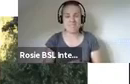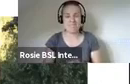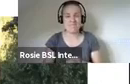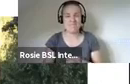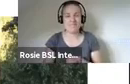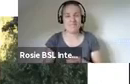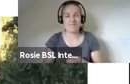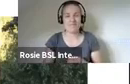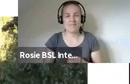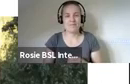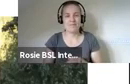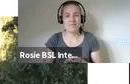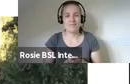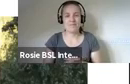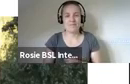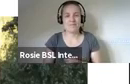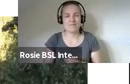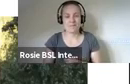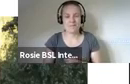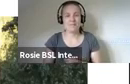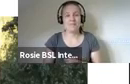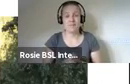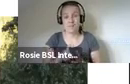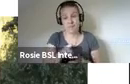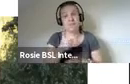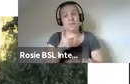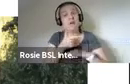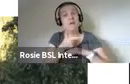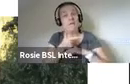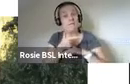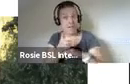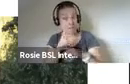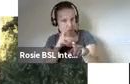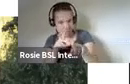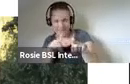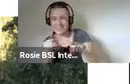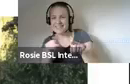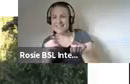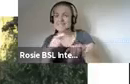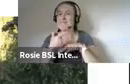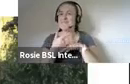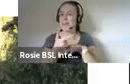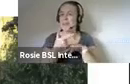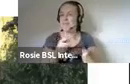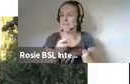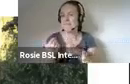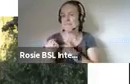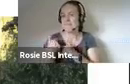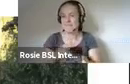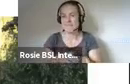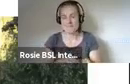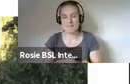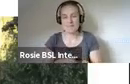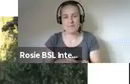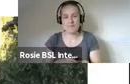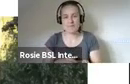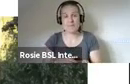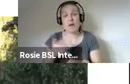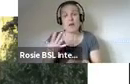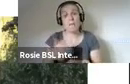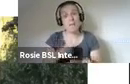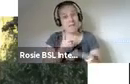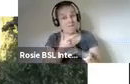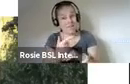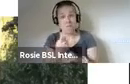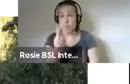Okay, and so you can see us filming here. So what we did was we filmed a family every place we